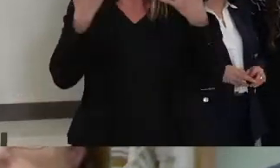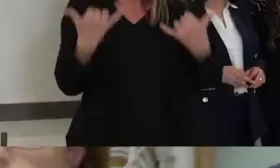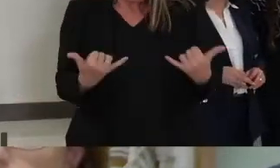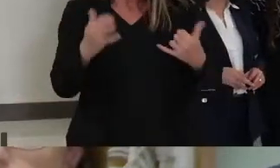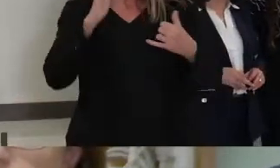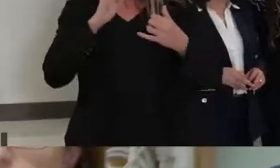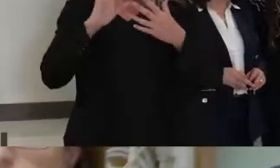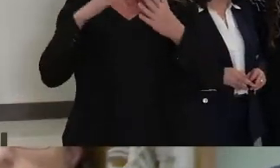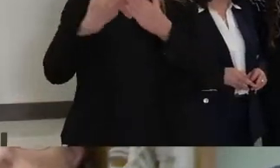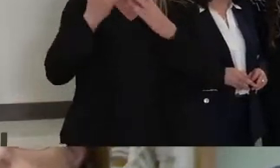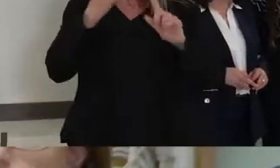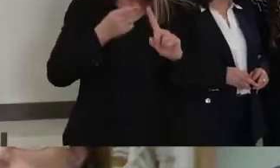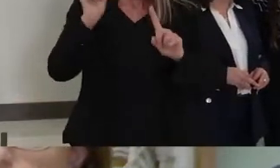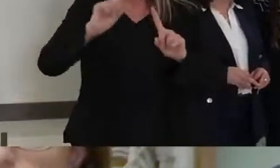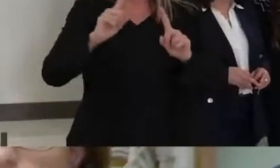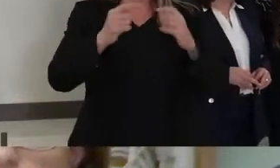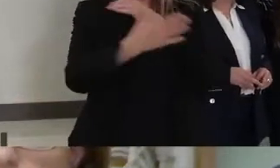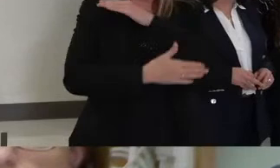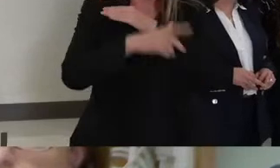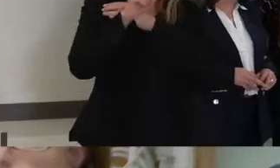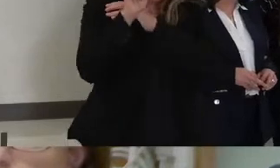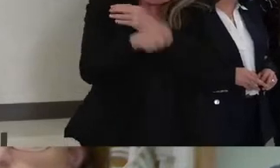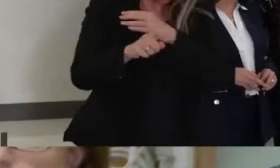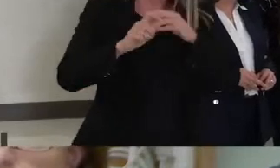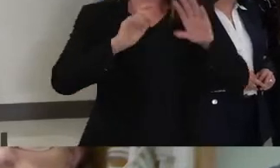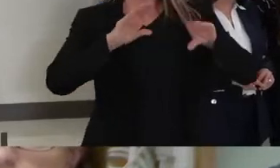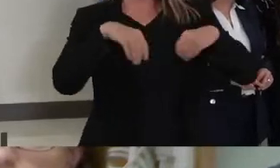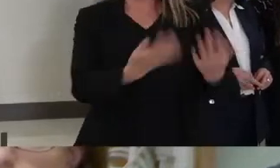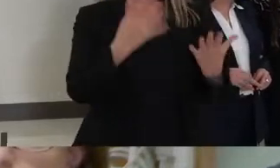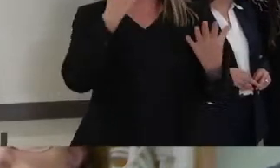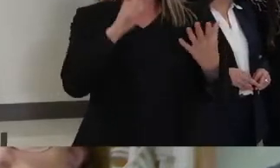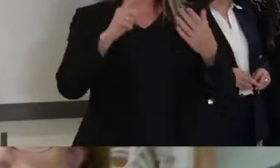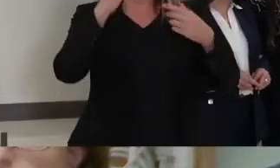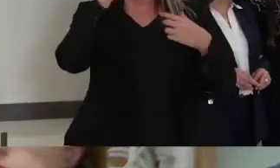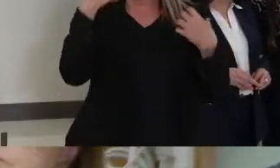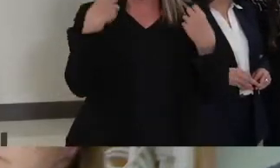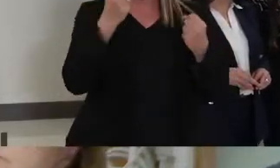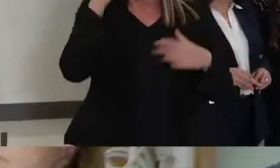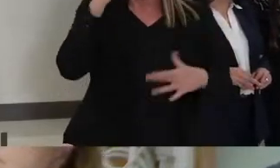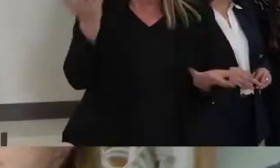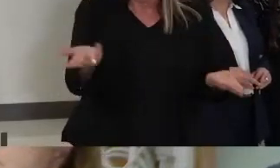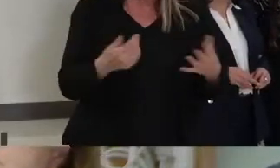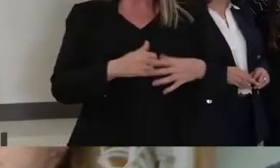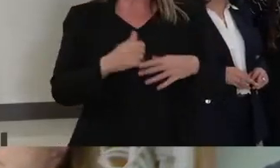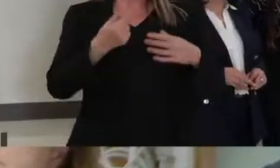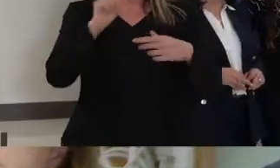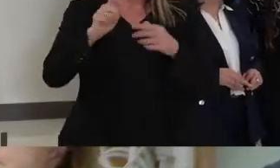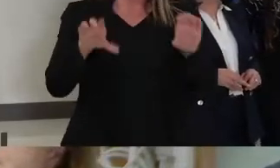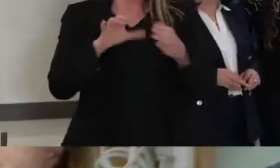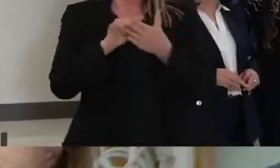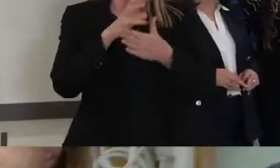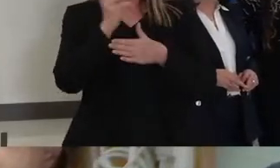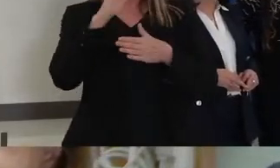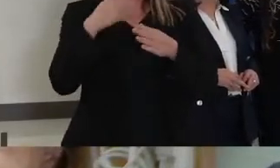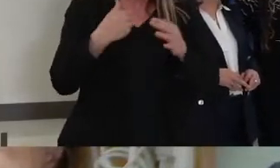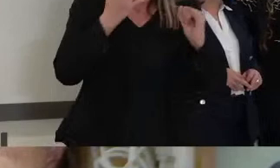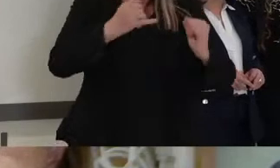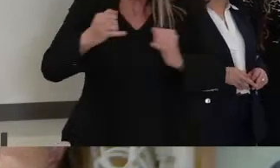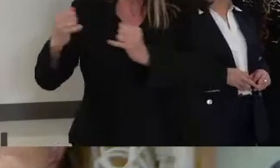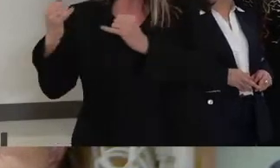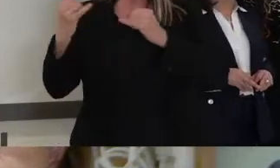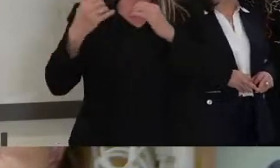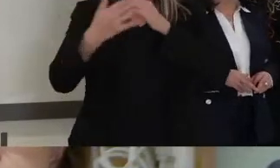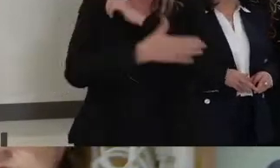to have to provide care to those gravely disabled, right? Because you're going to have to do it. And so you'll have individual counties